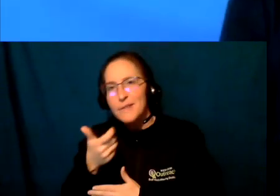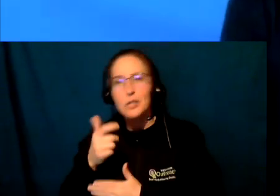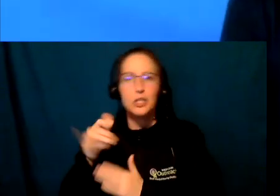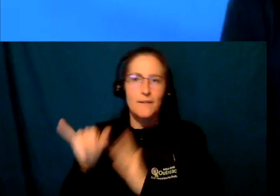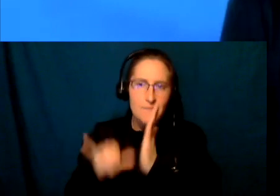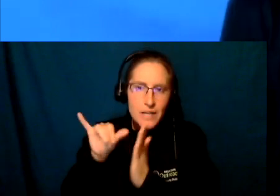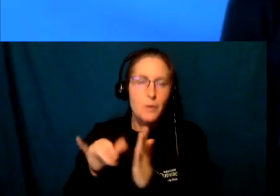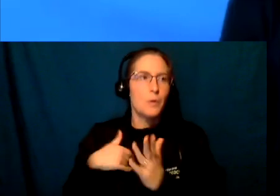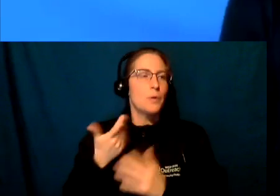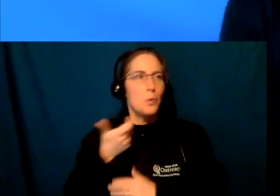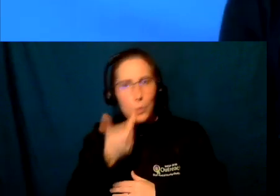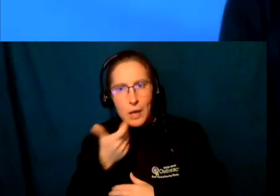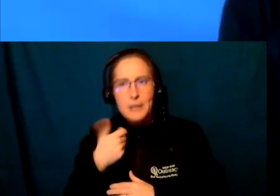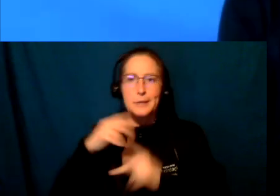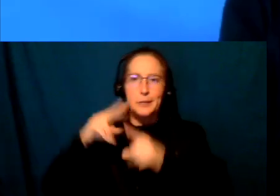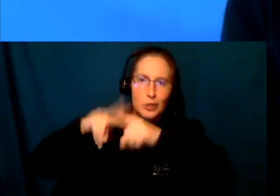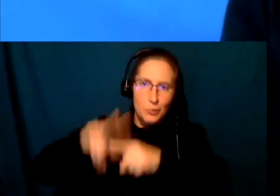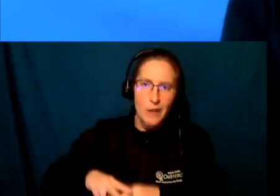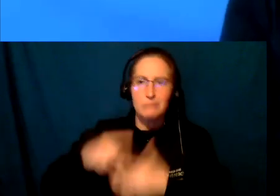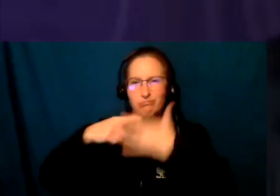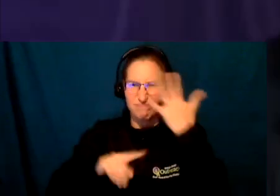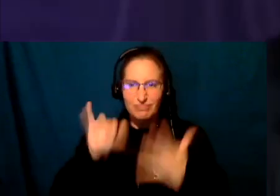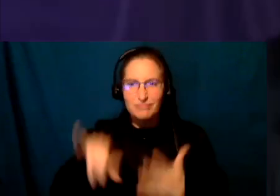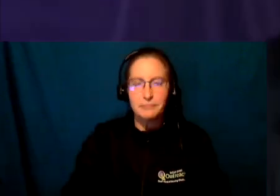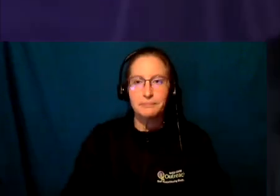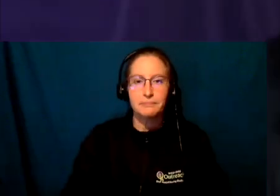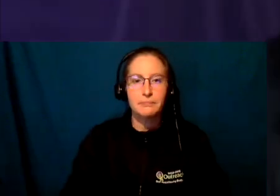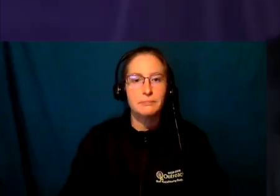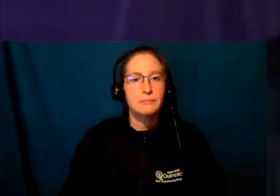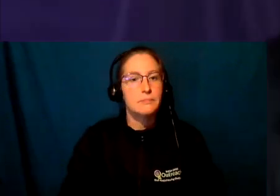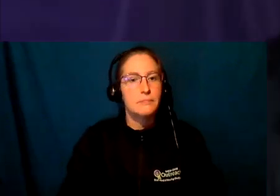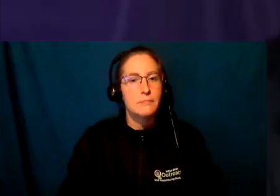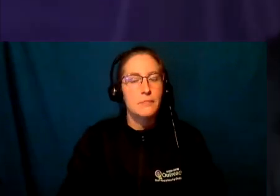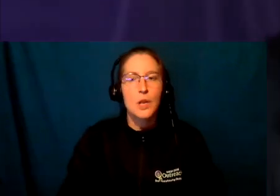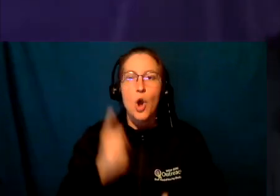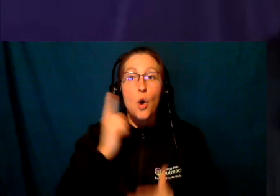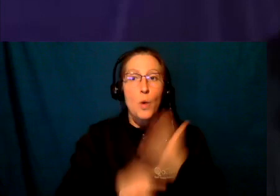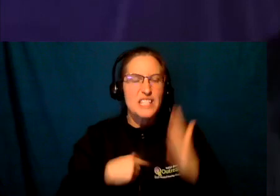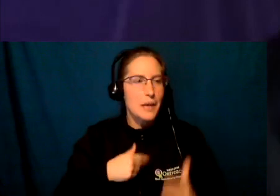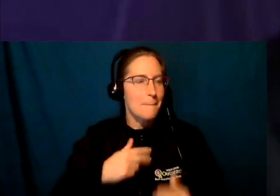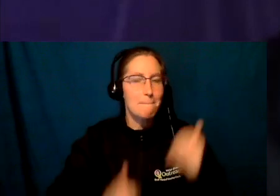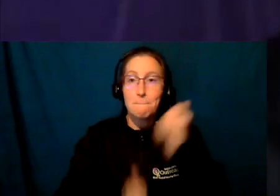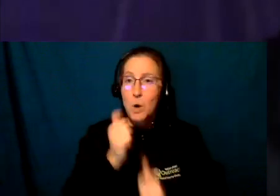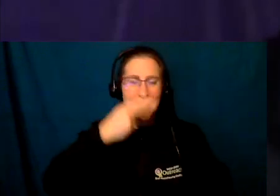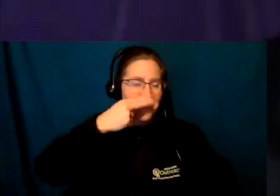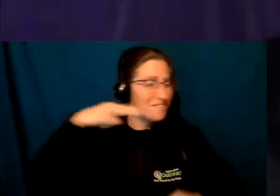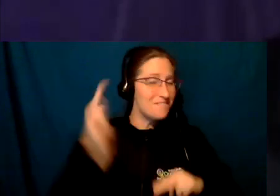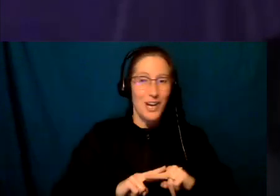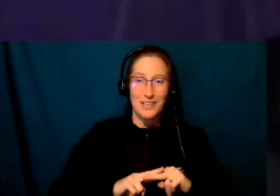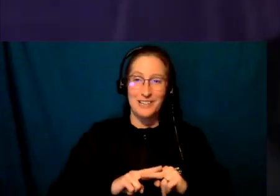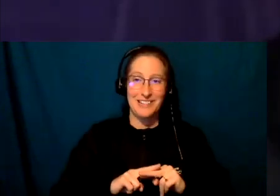researching terminology and stuff like that. What is the most fun part of your job?